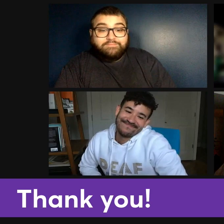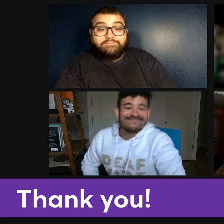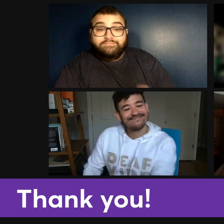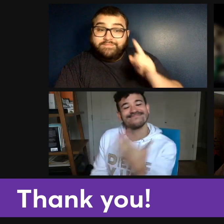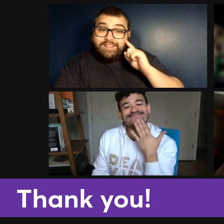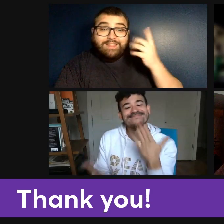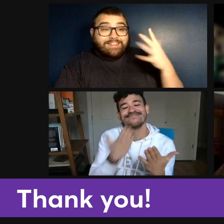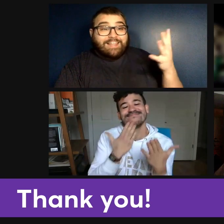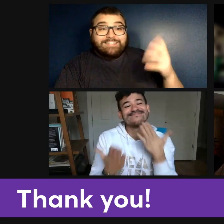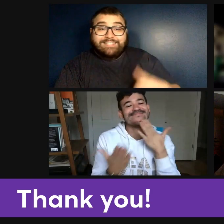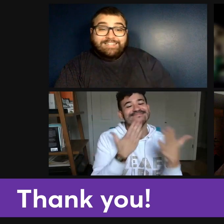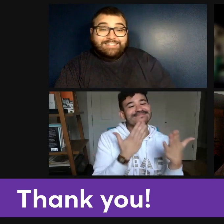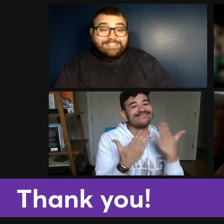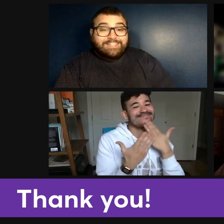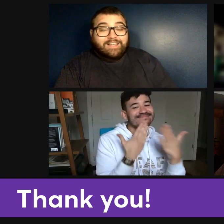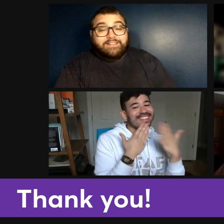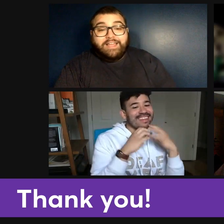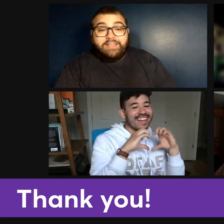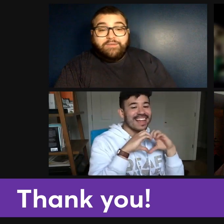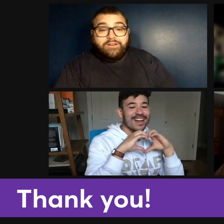I think that's it.